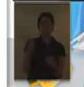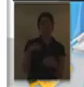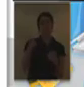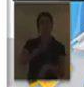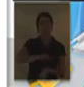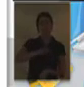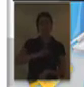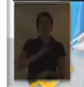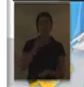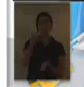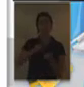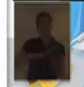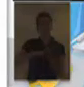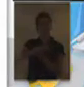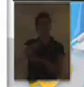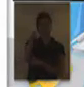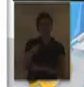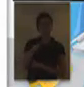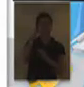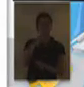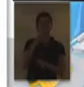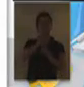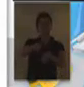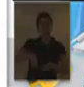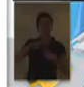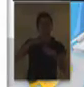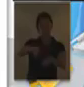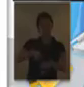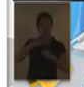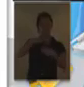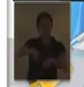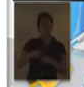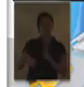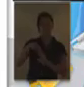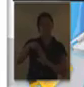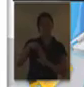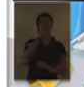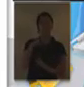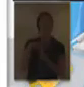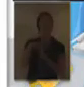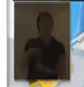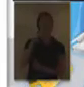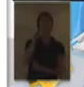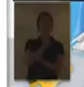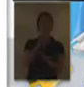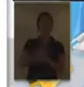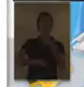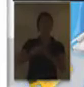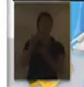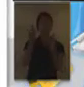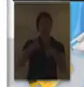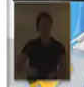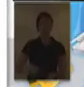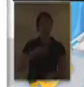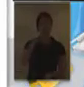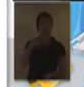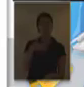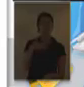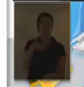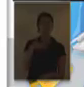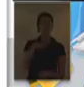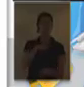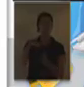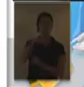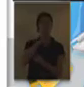We're constantly updating the interfaces. But for motor skills, people with disabilities